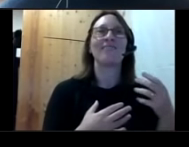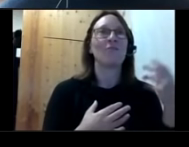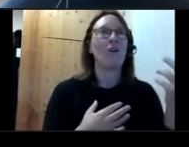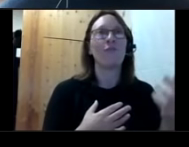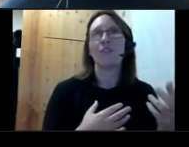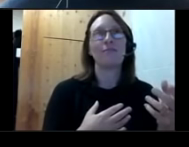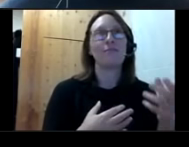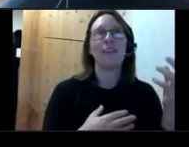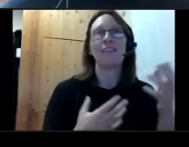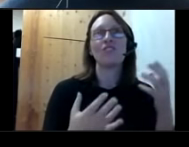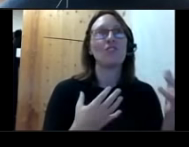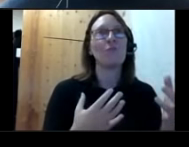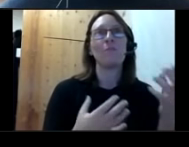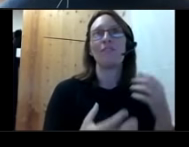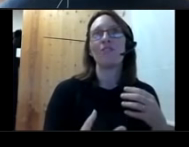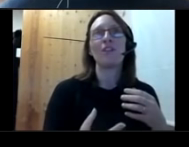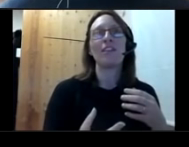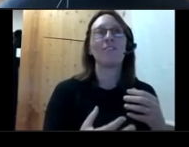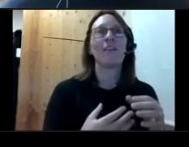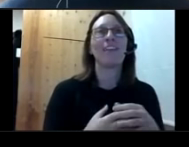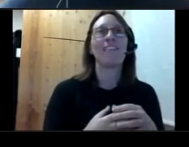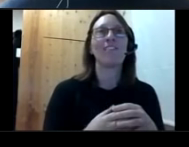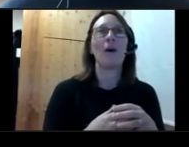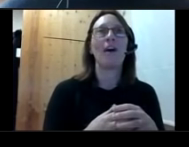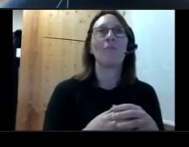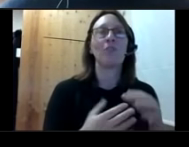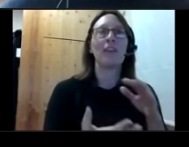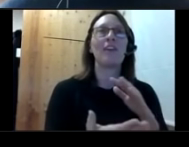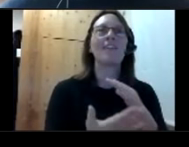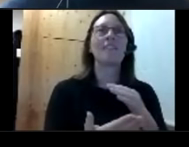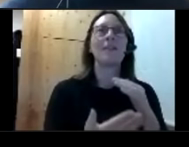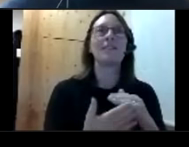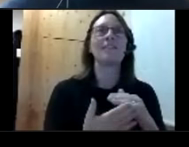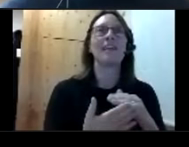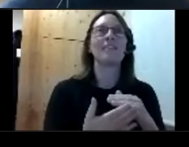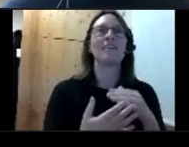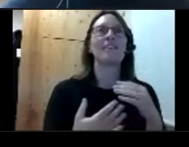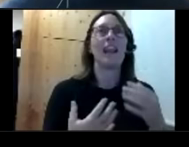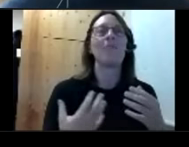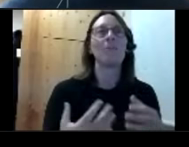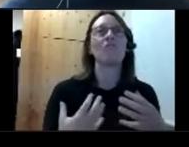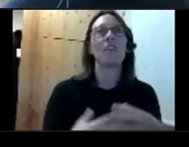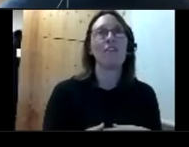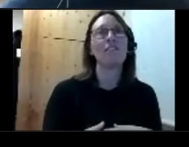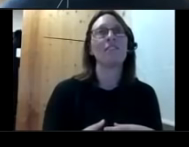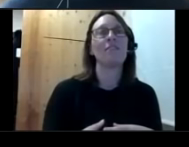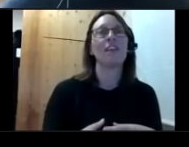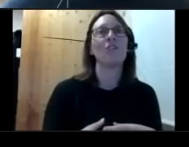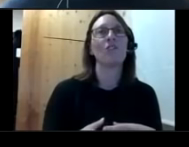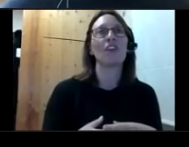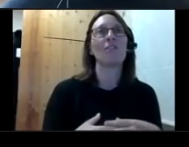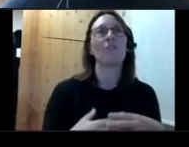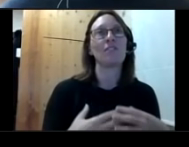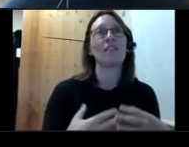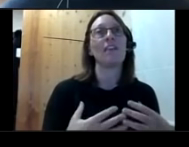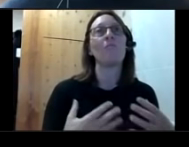and often there's issues with people installing those plugins as well. The accessibility standards allow people to use their own assistive